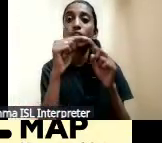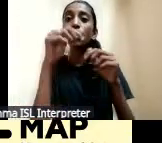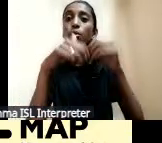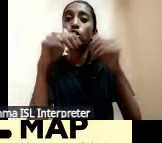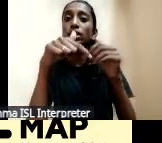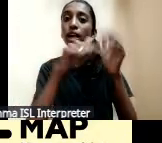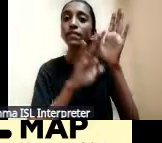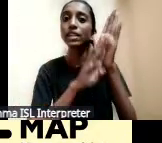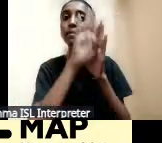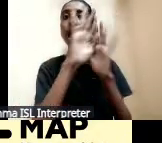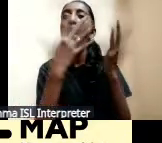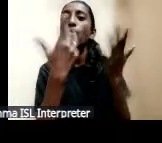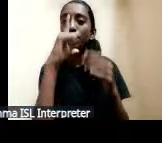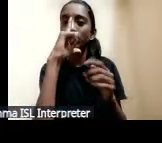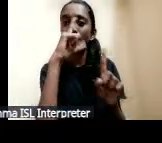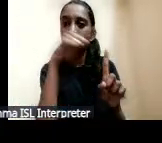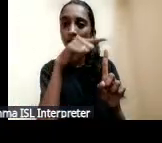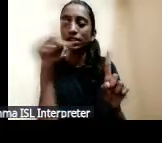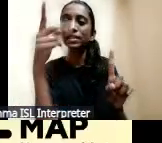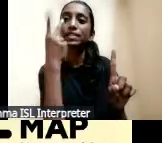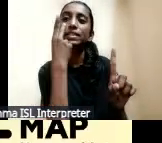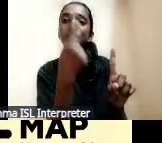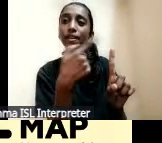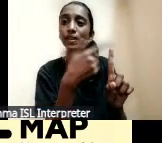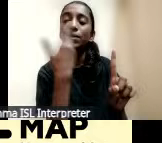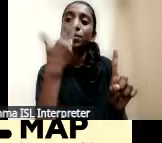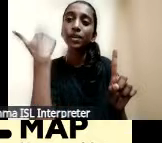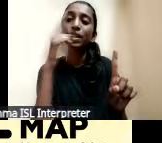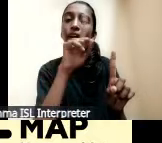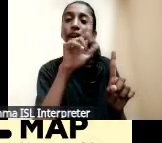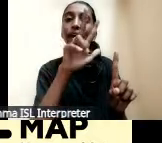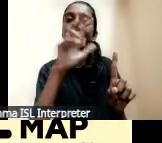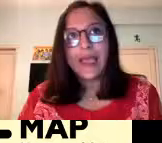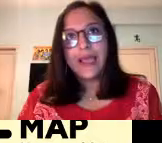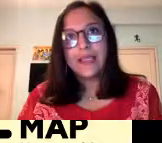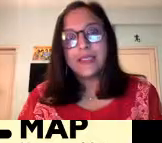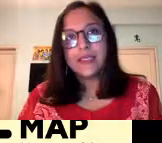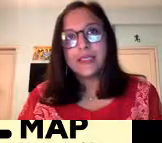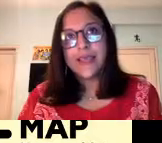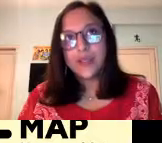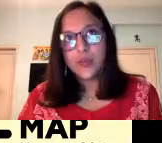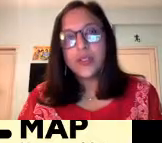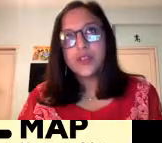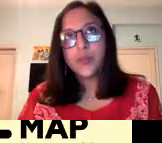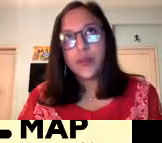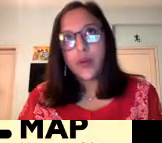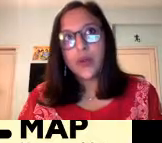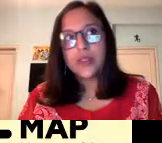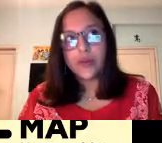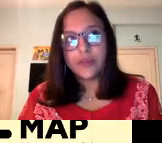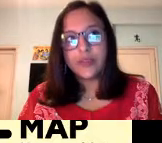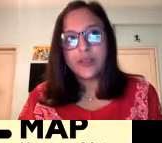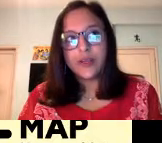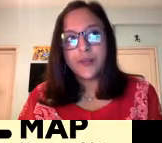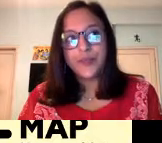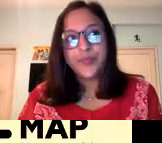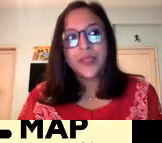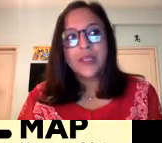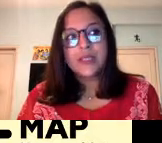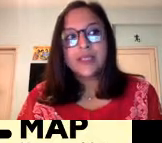Murshidabad, which came about in the first quarter of the 18th century. And that was because of